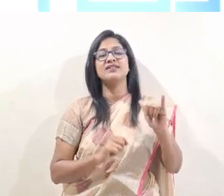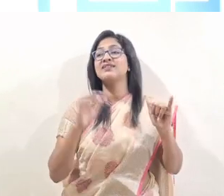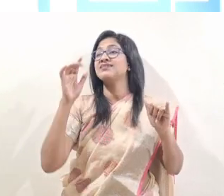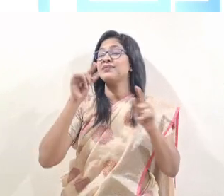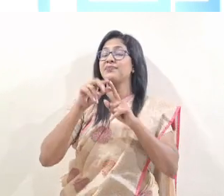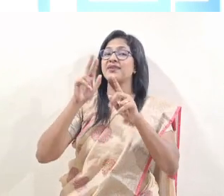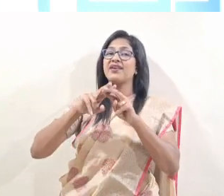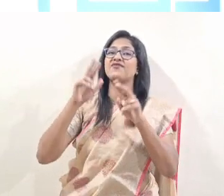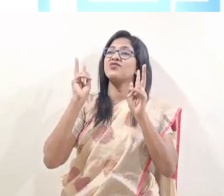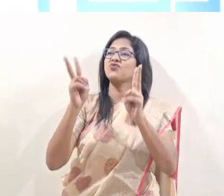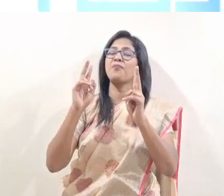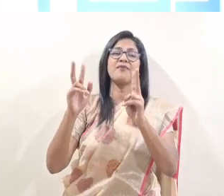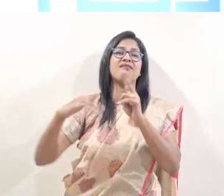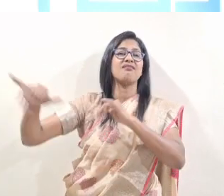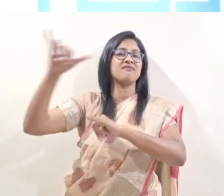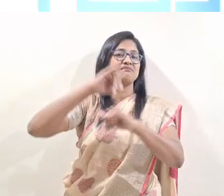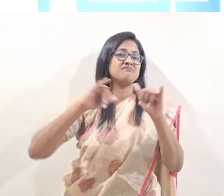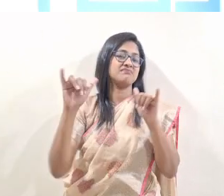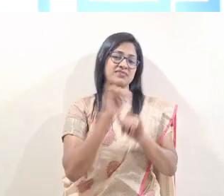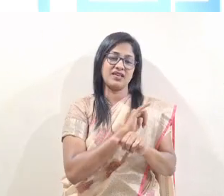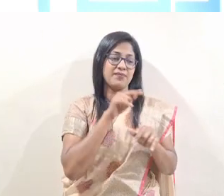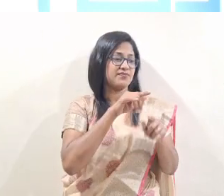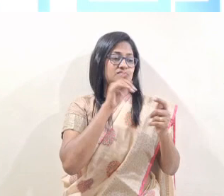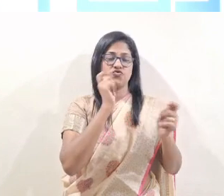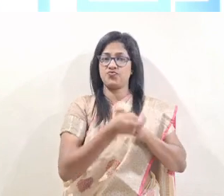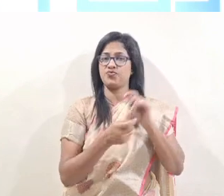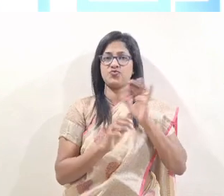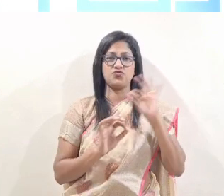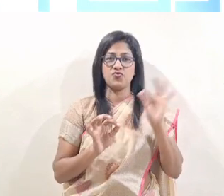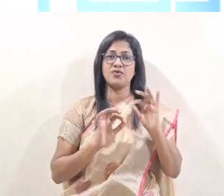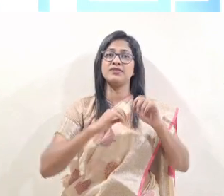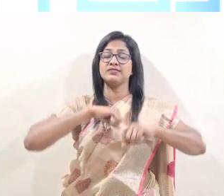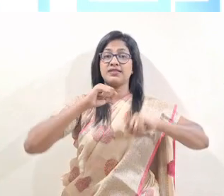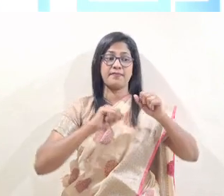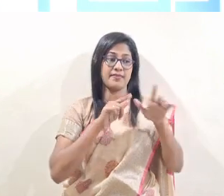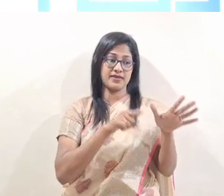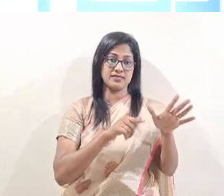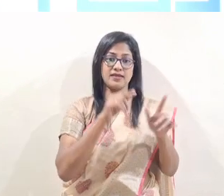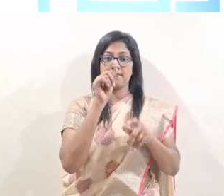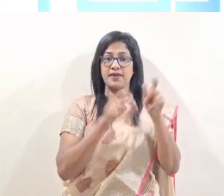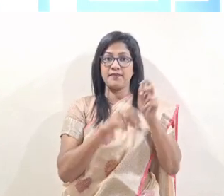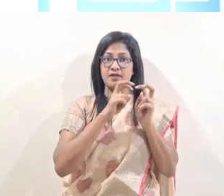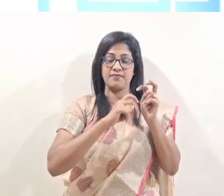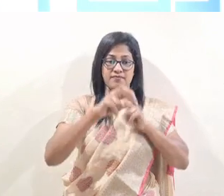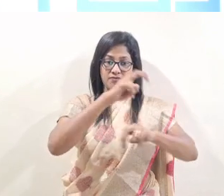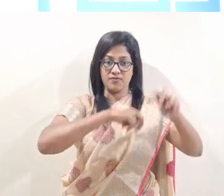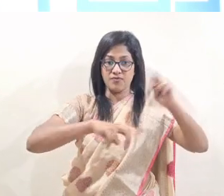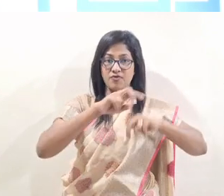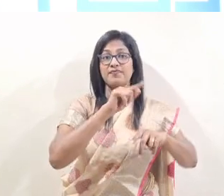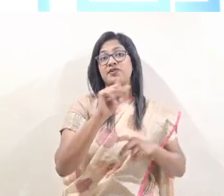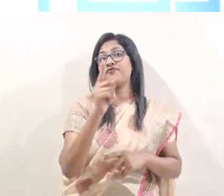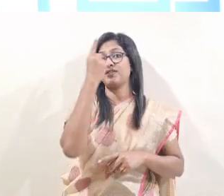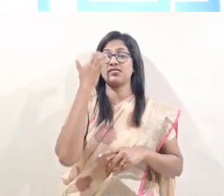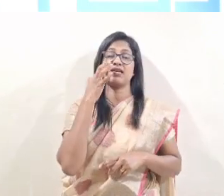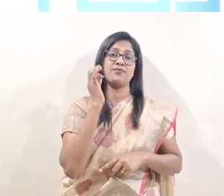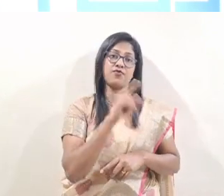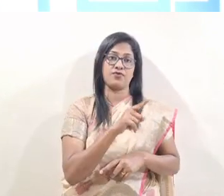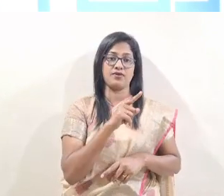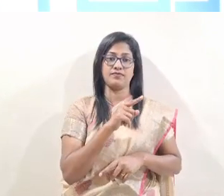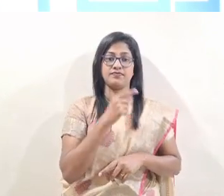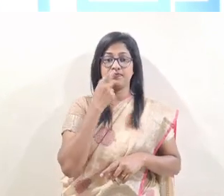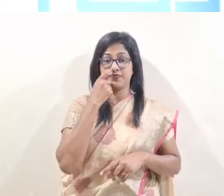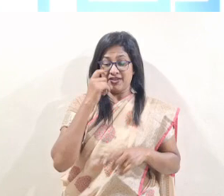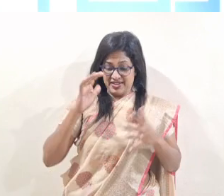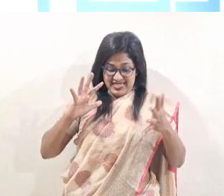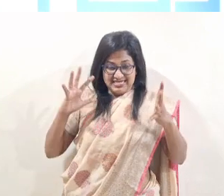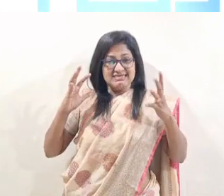other standard platform. There is no change in the space that is available for passenger movement. That was the first priority, that